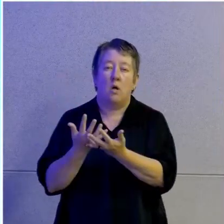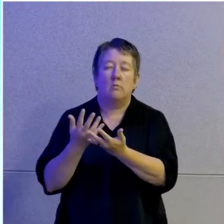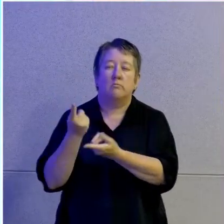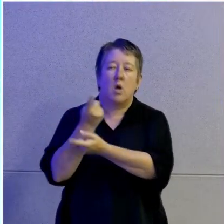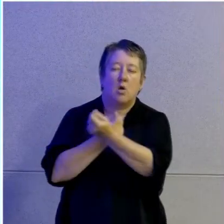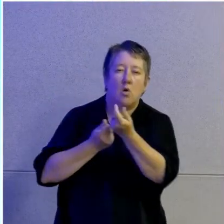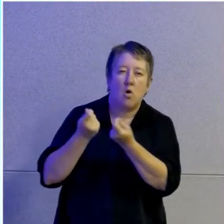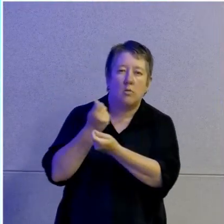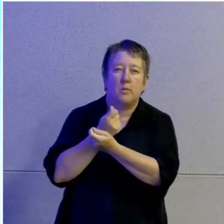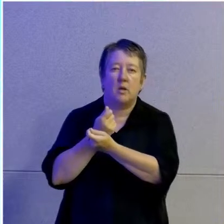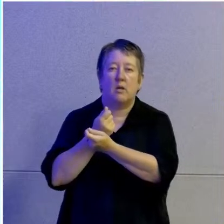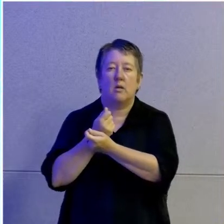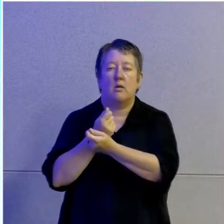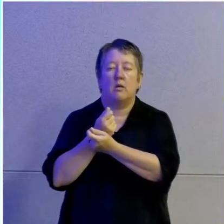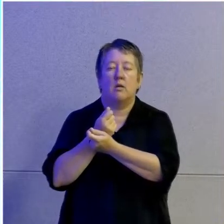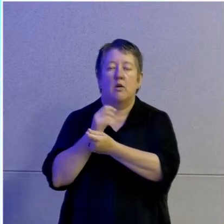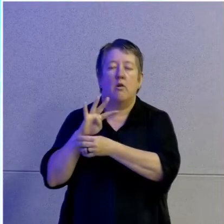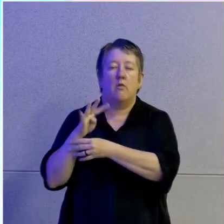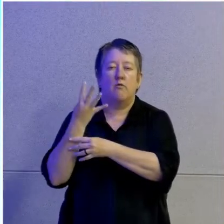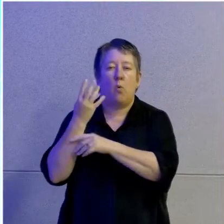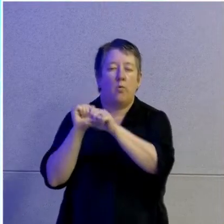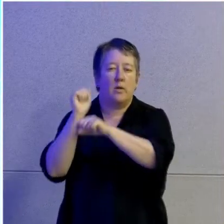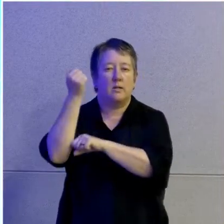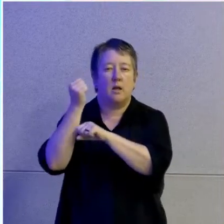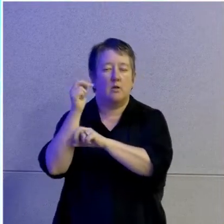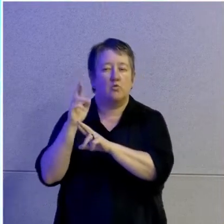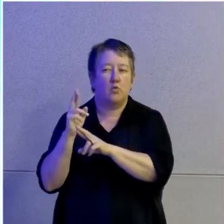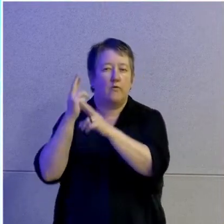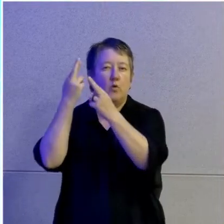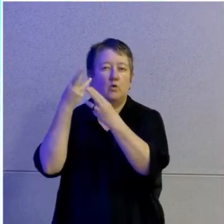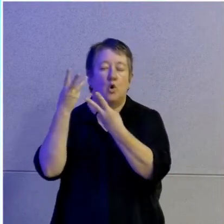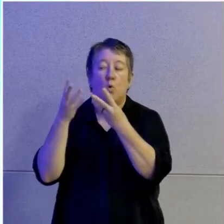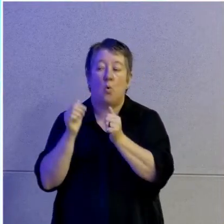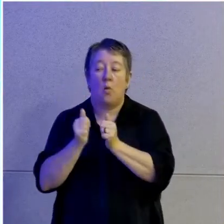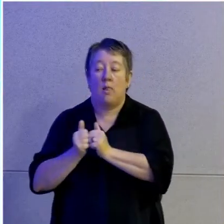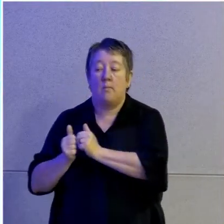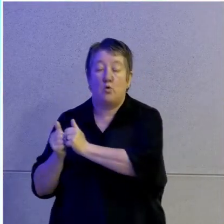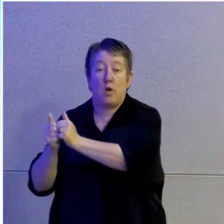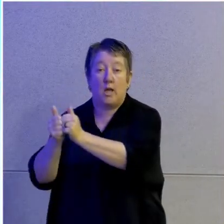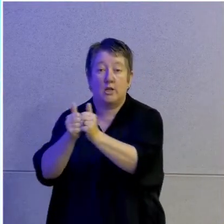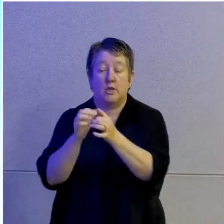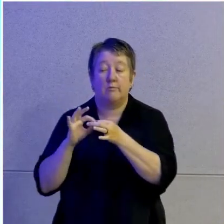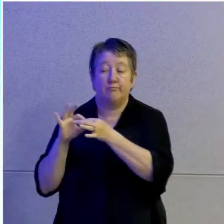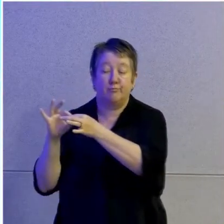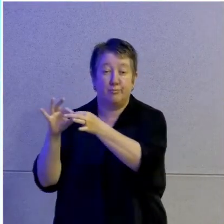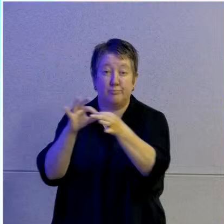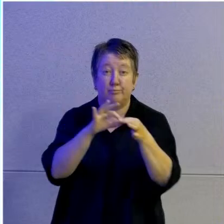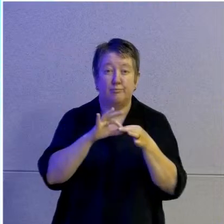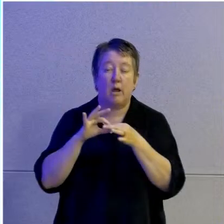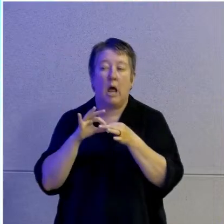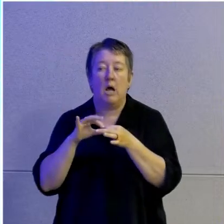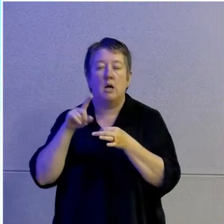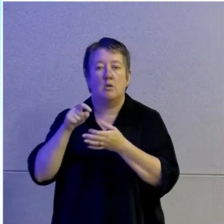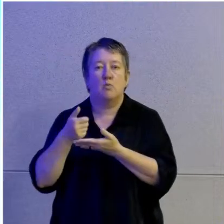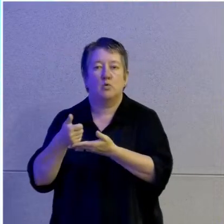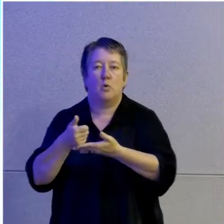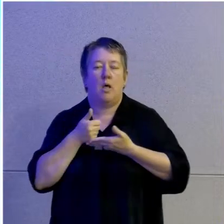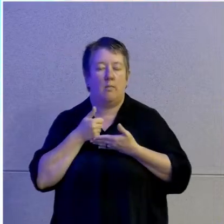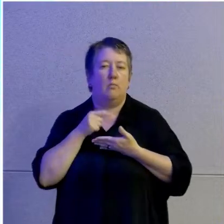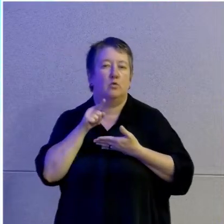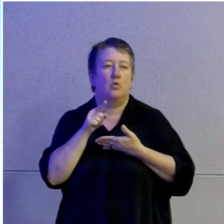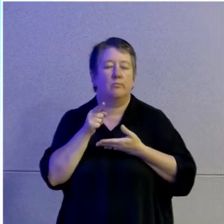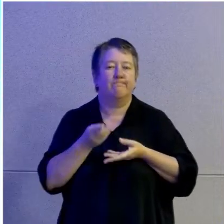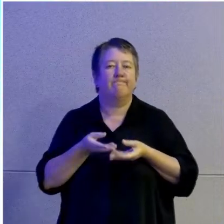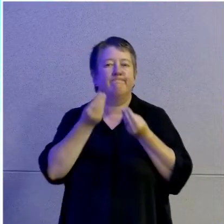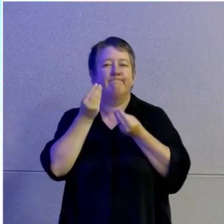industrial revolution, these collaborations are all meant to help us exploit the great potential